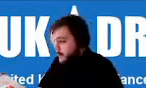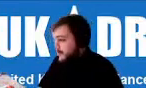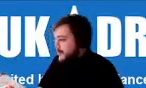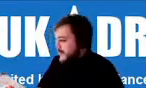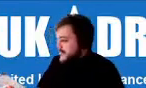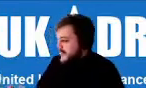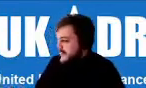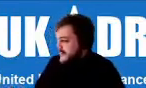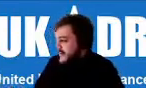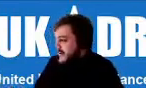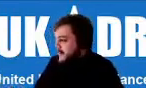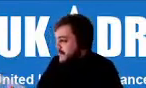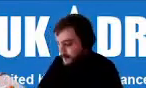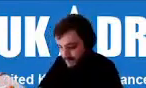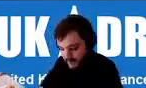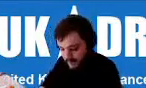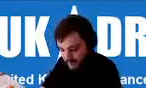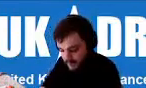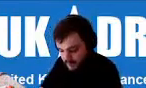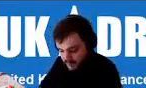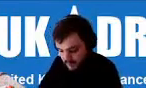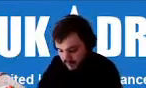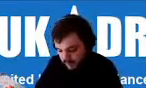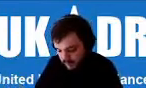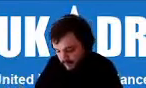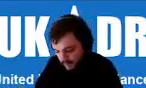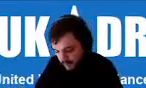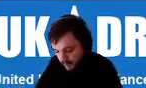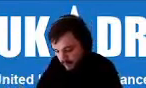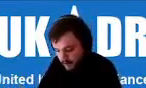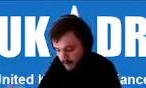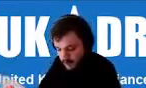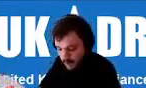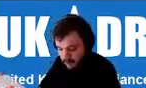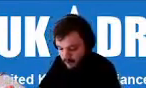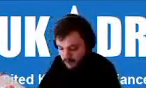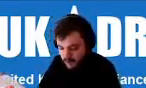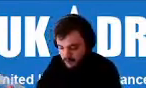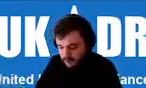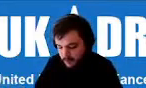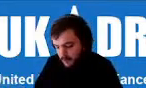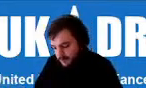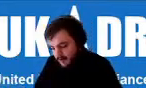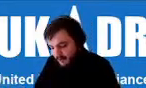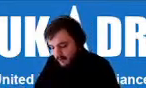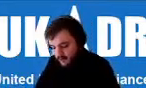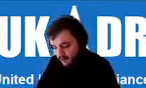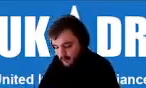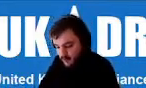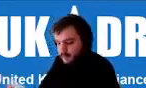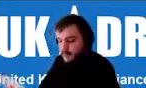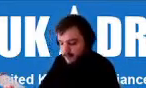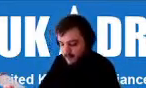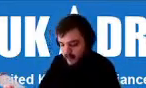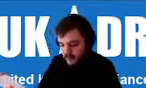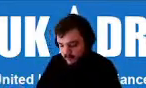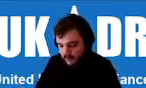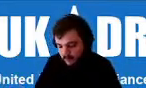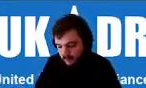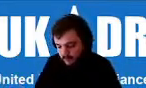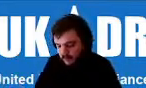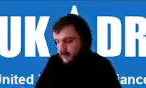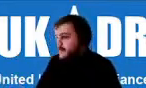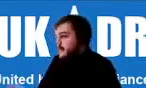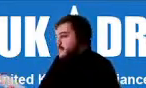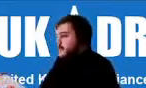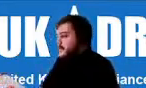have 6 broad questions. But David, first of all, could you, briefly describe your involvement in the